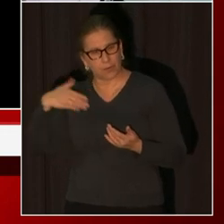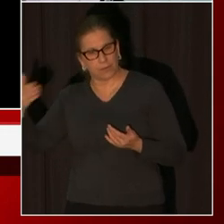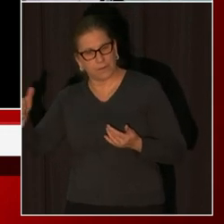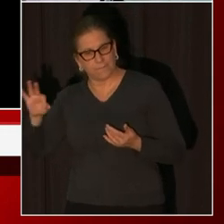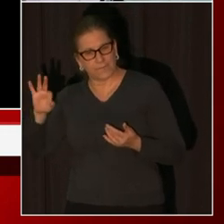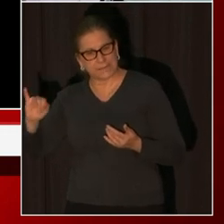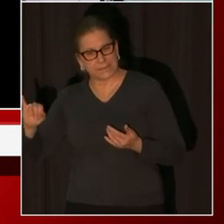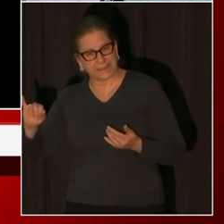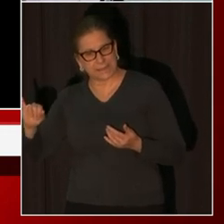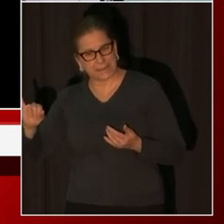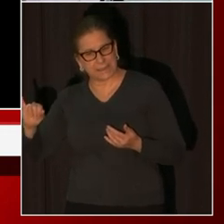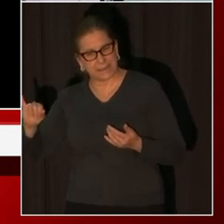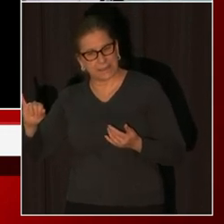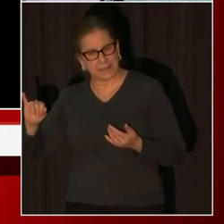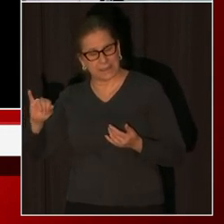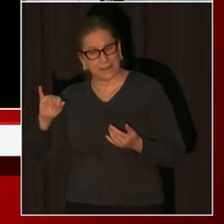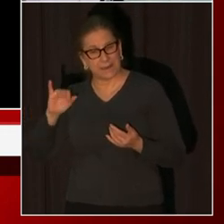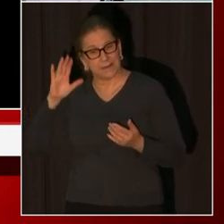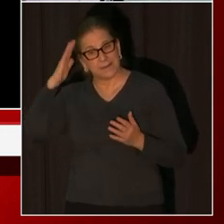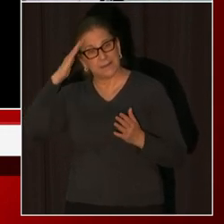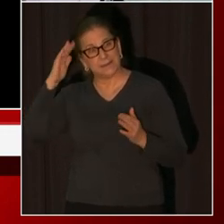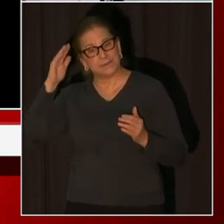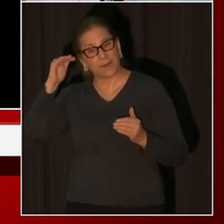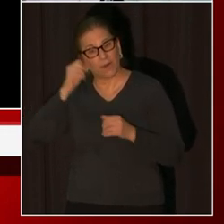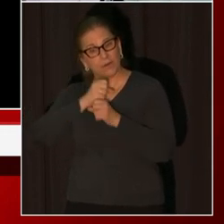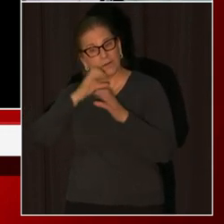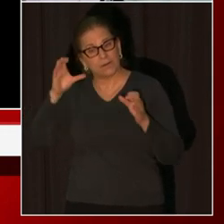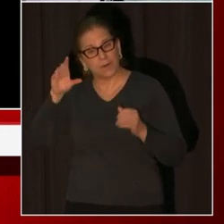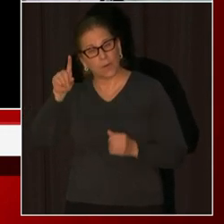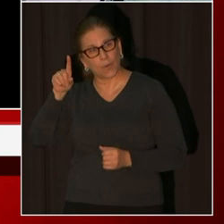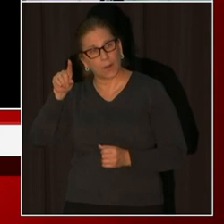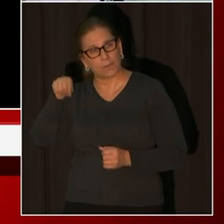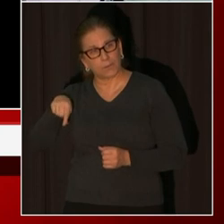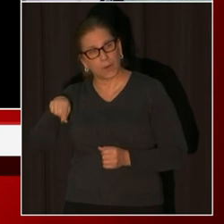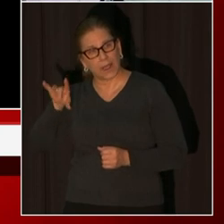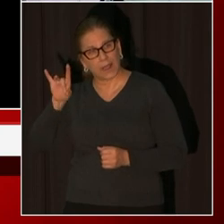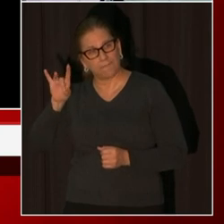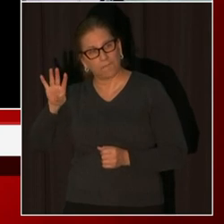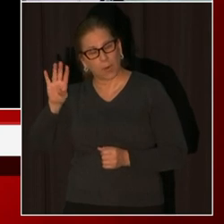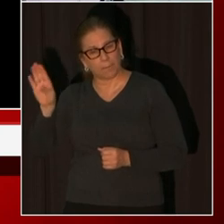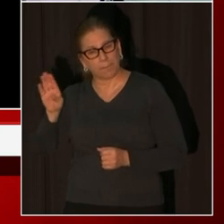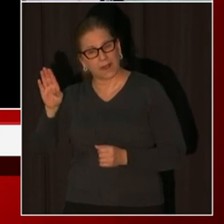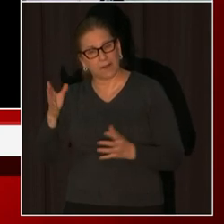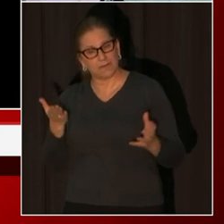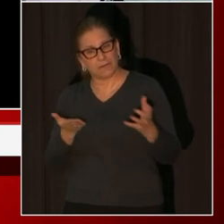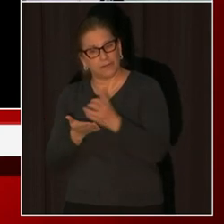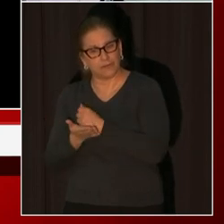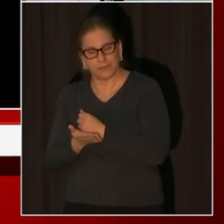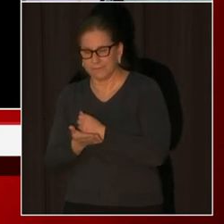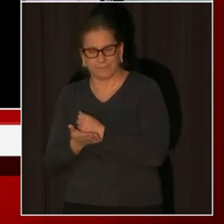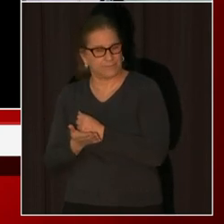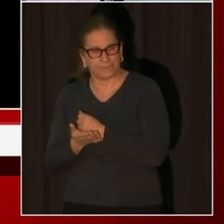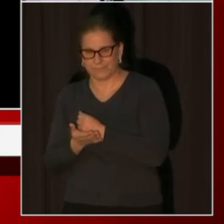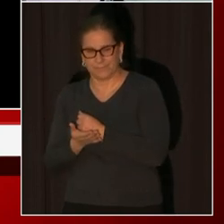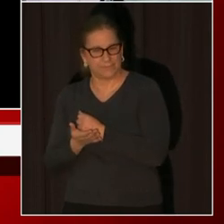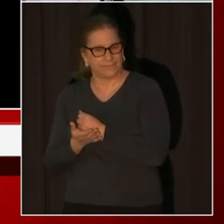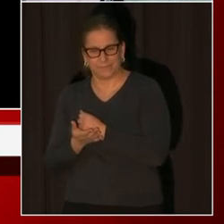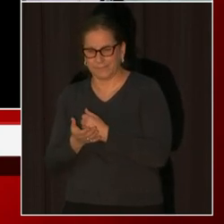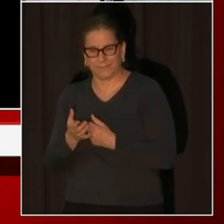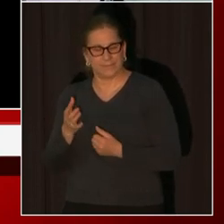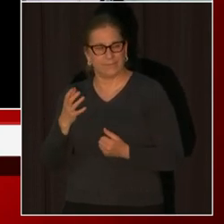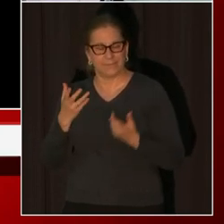$8.4 billion in fiscal year 20, and now we have revenue of $7.7 billion. We expected revenue in